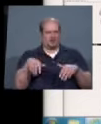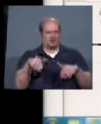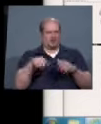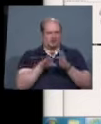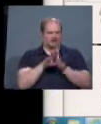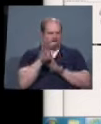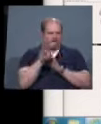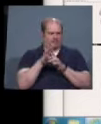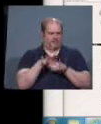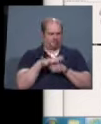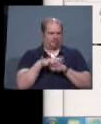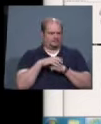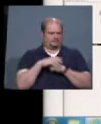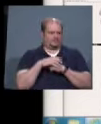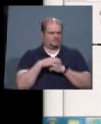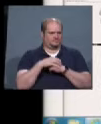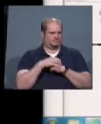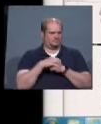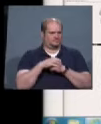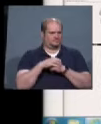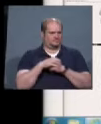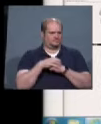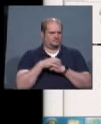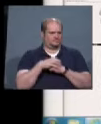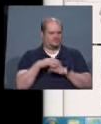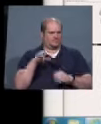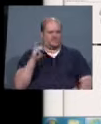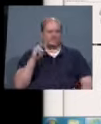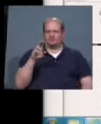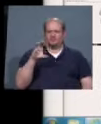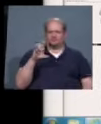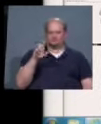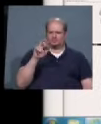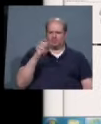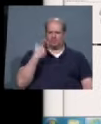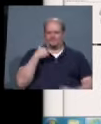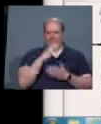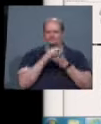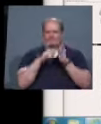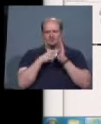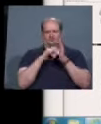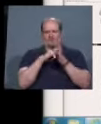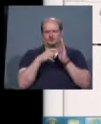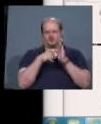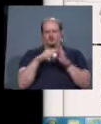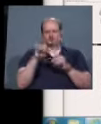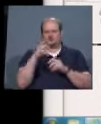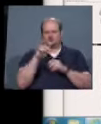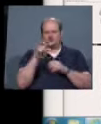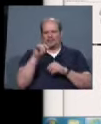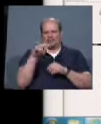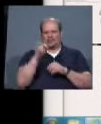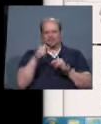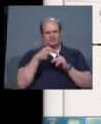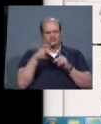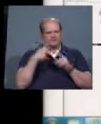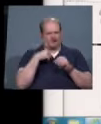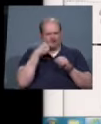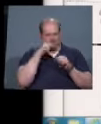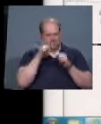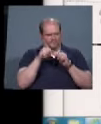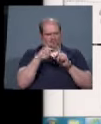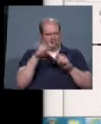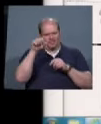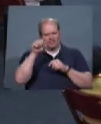undeveloped. I'm sorry. Mr. Crane had some elevations that showed sight lines from the, as I recall, from